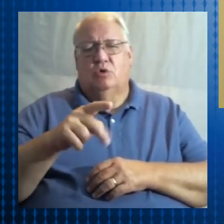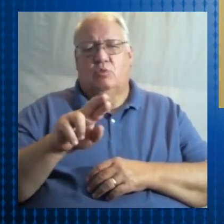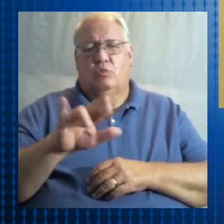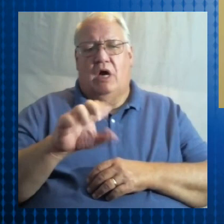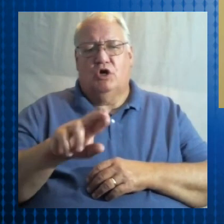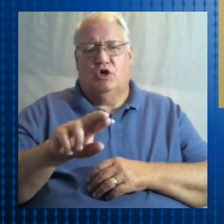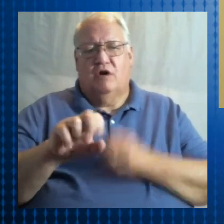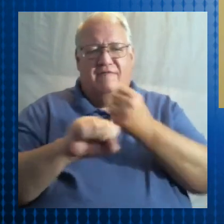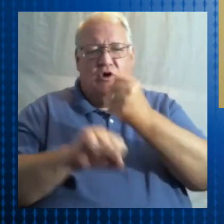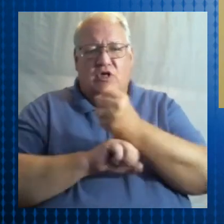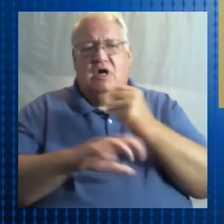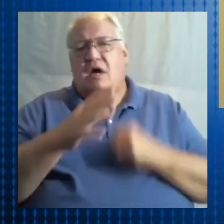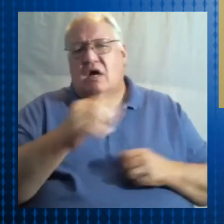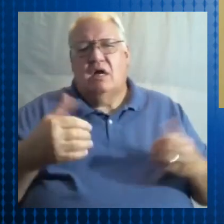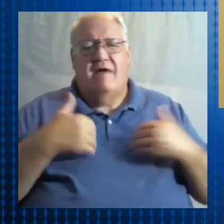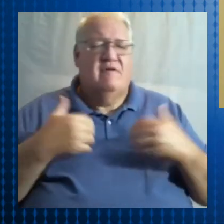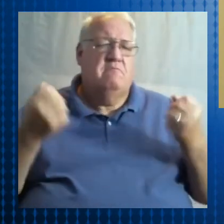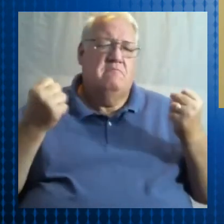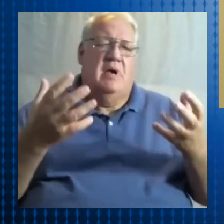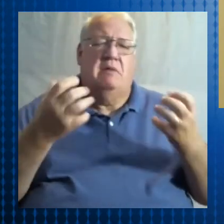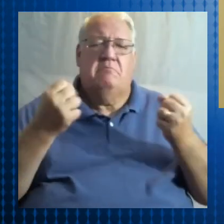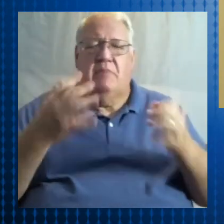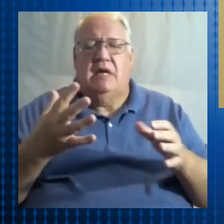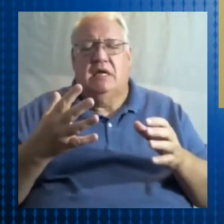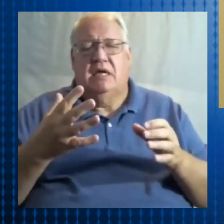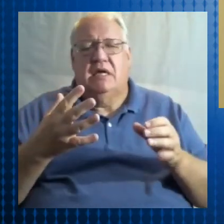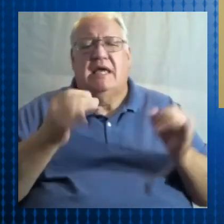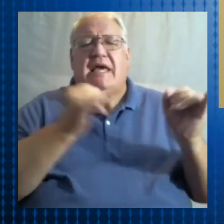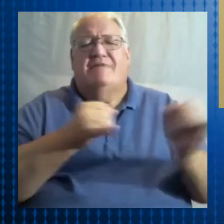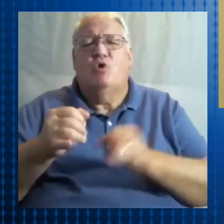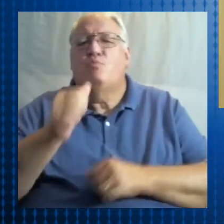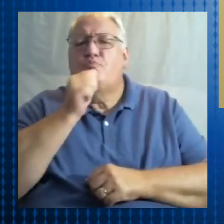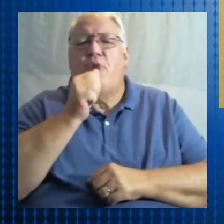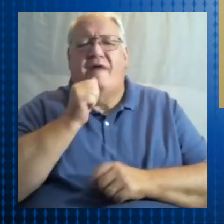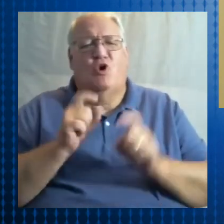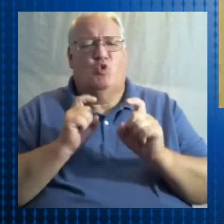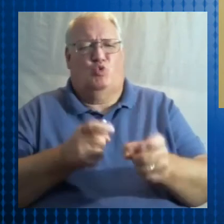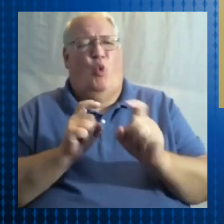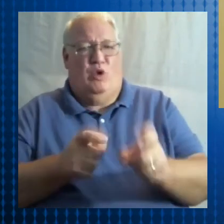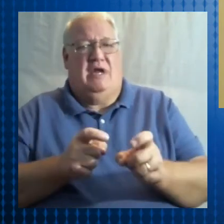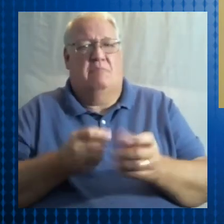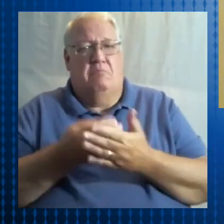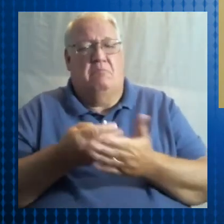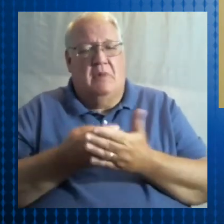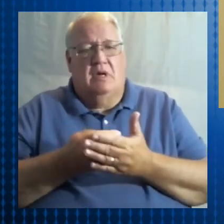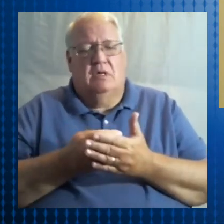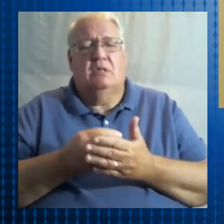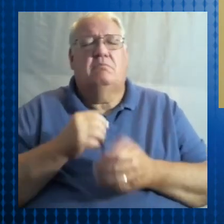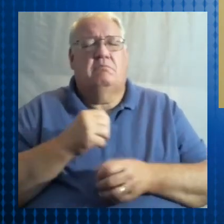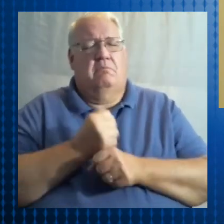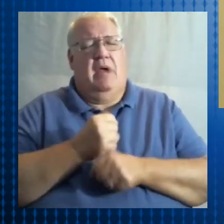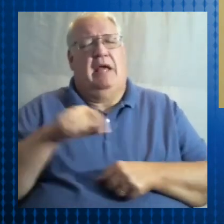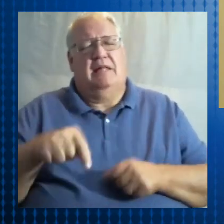Foundation, and we have many individual private donors who have helped to make this all possible tonight.